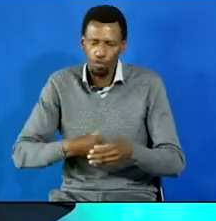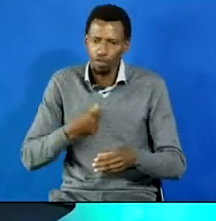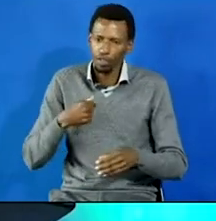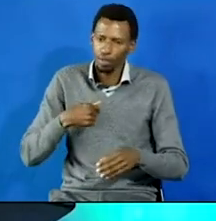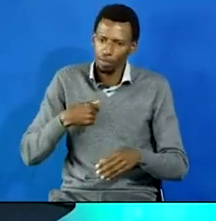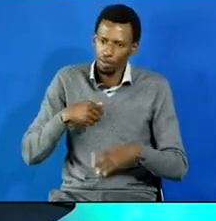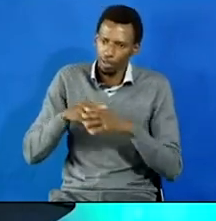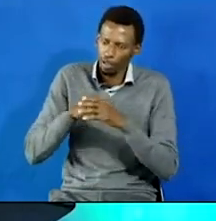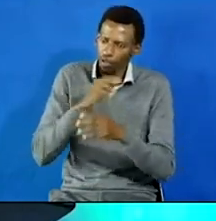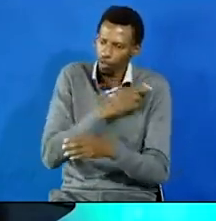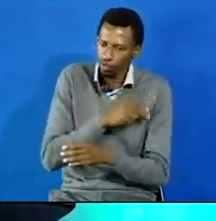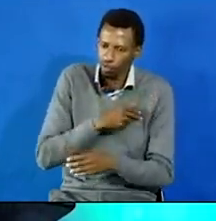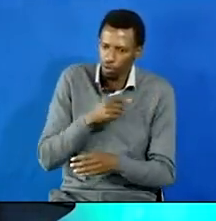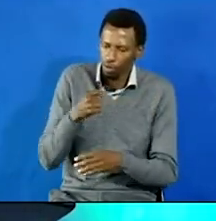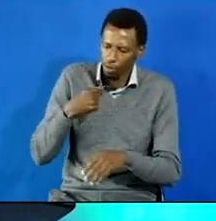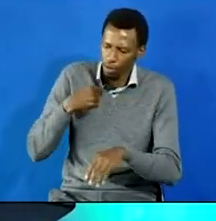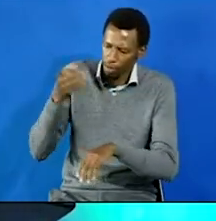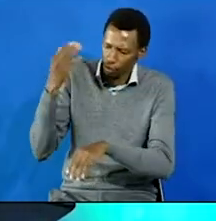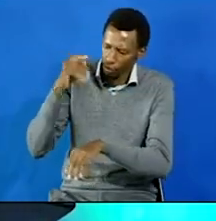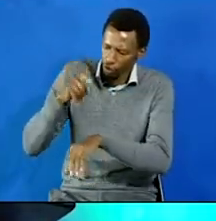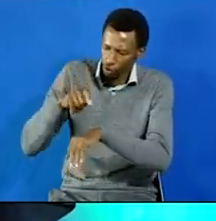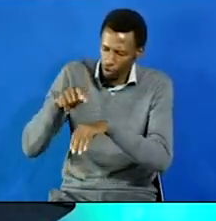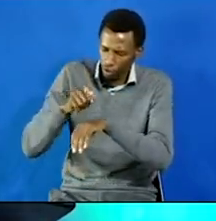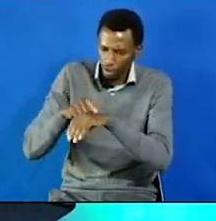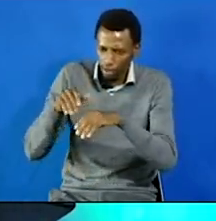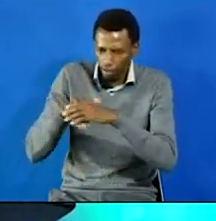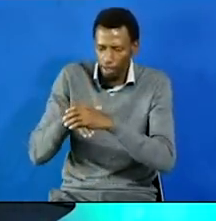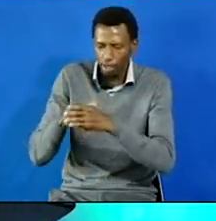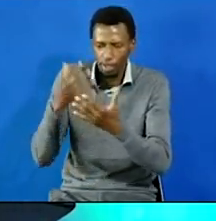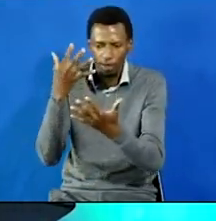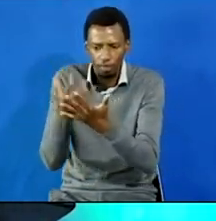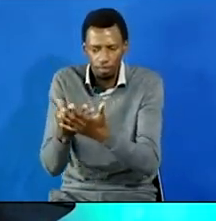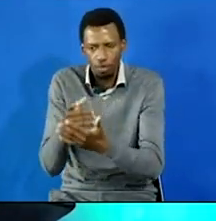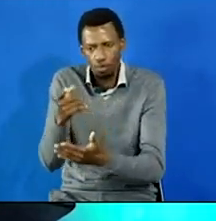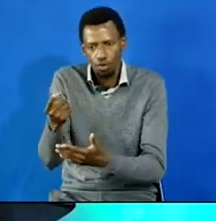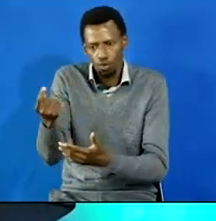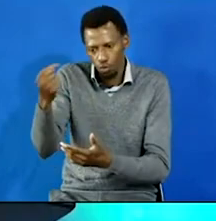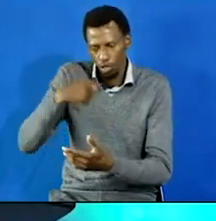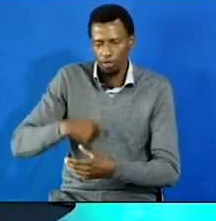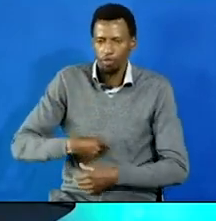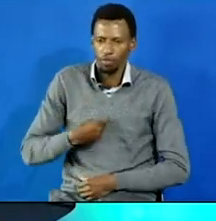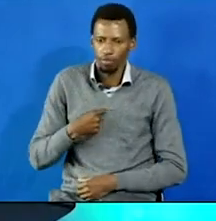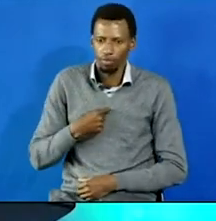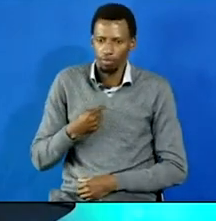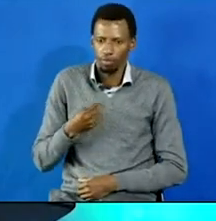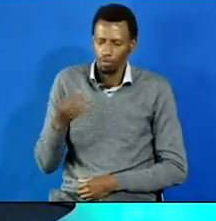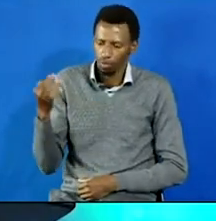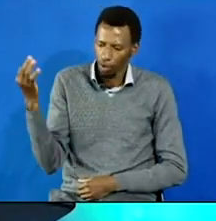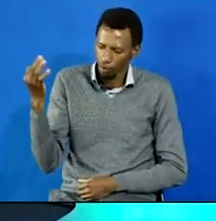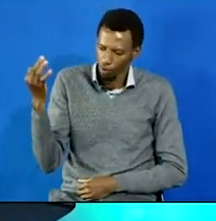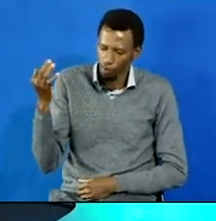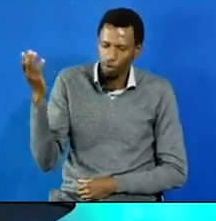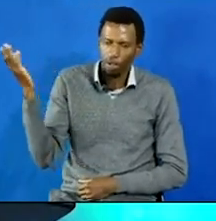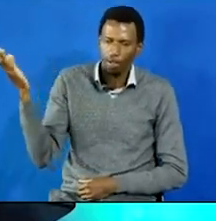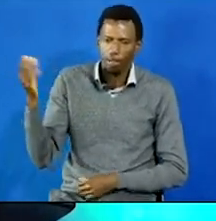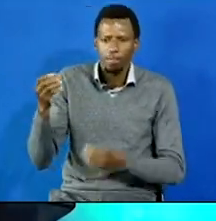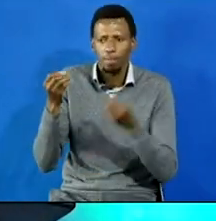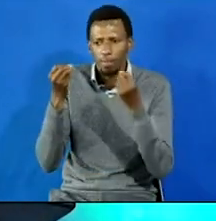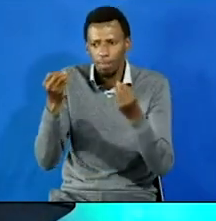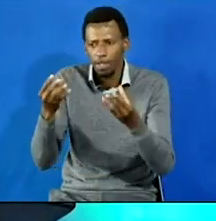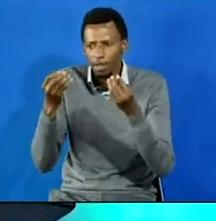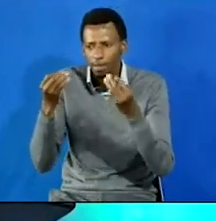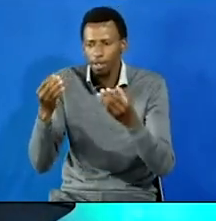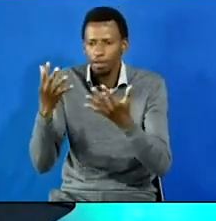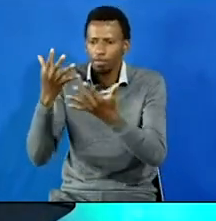you came to see me. You came to pray with me. You came to share the word of the Lord with me. There are many prisoners there who are waiting for